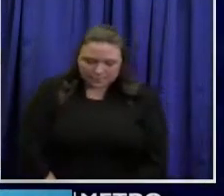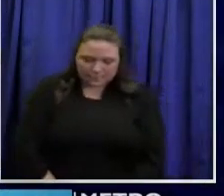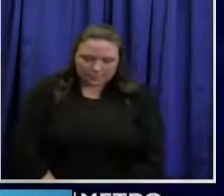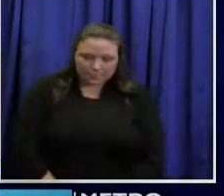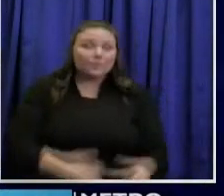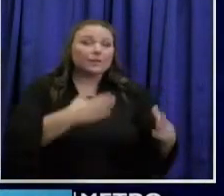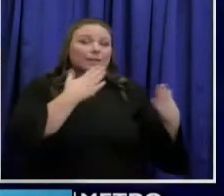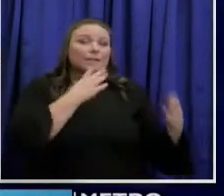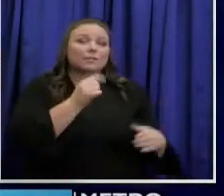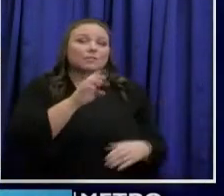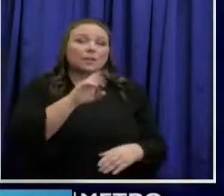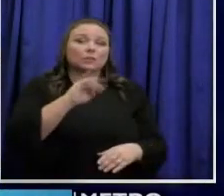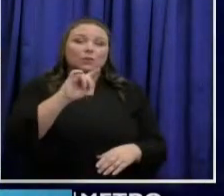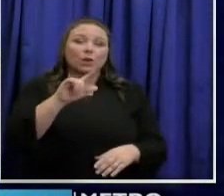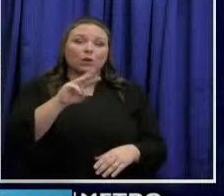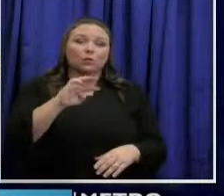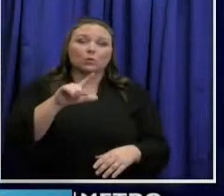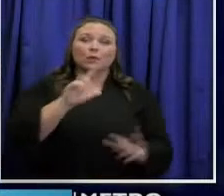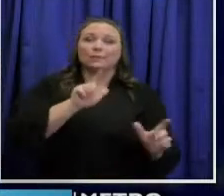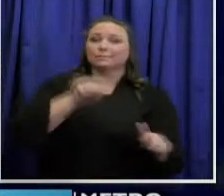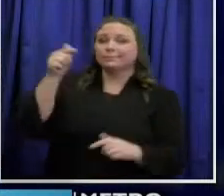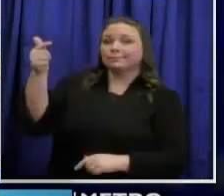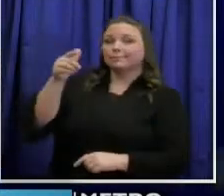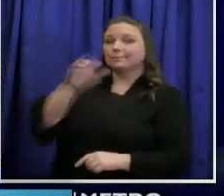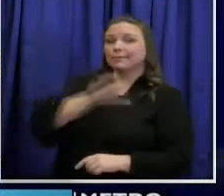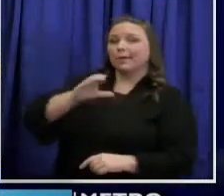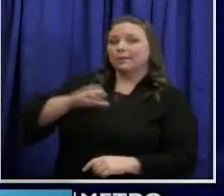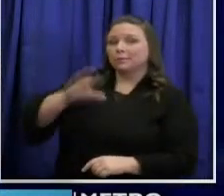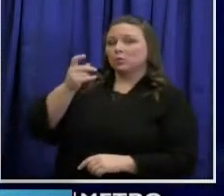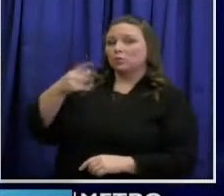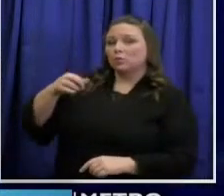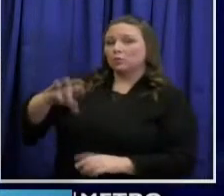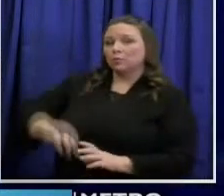Thank you, Dr. Caldwell. Now we'll hear from Congressman Cooper.